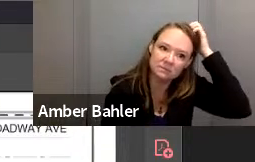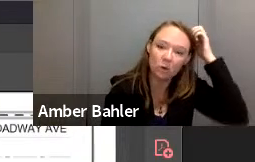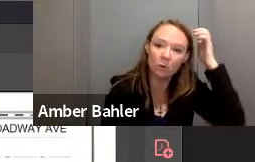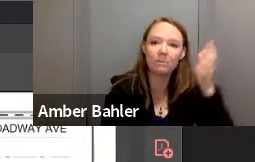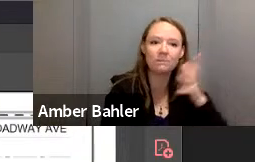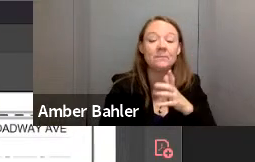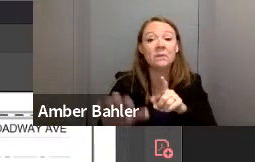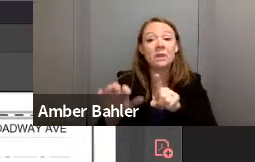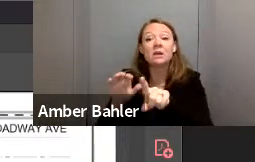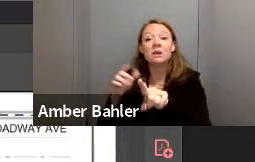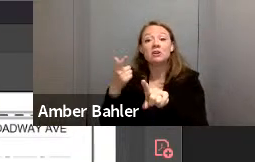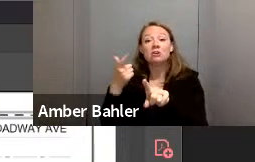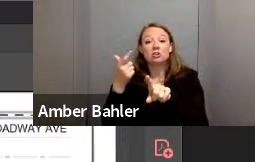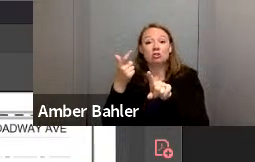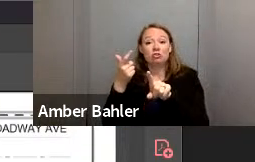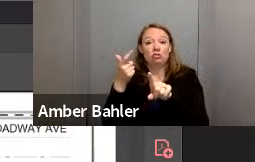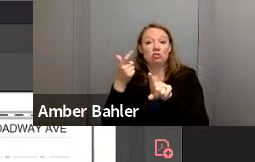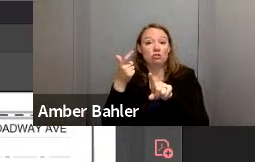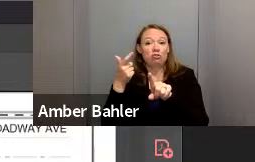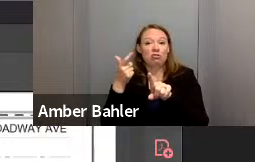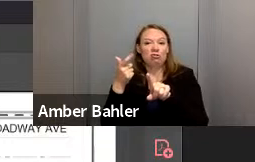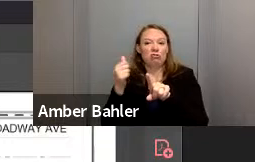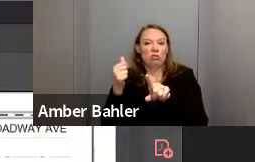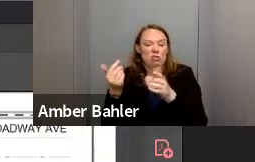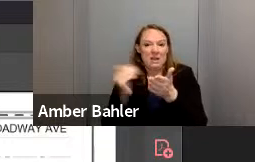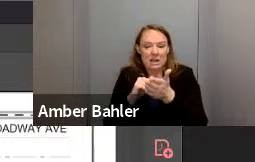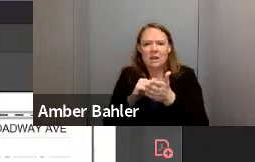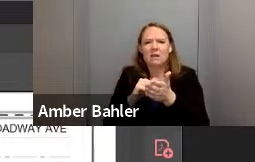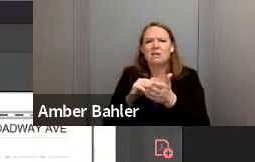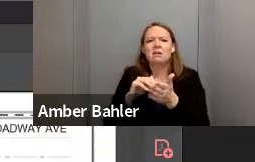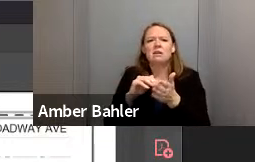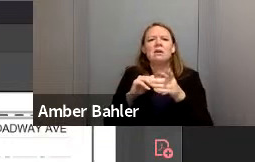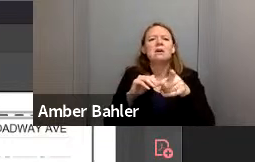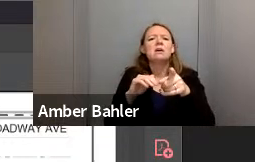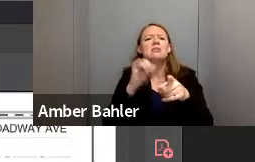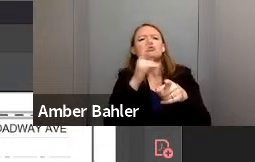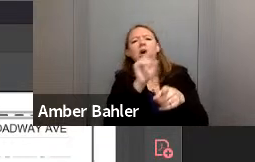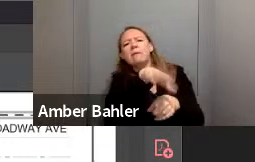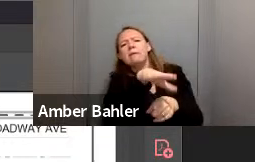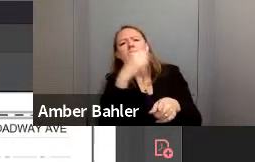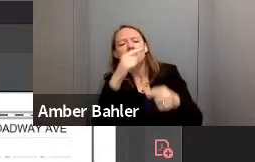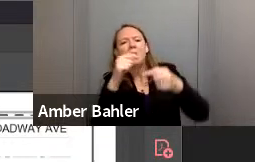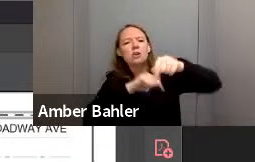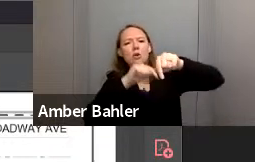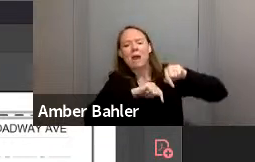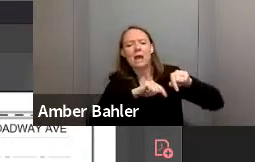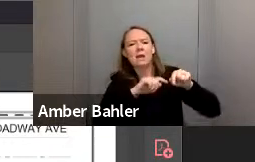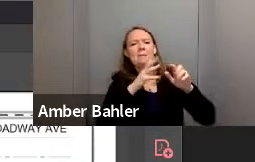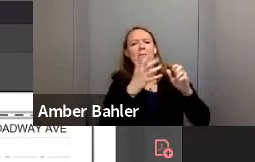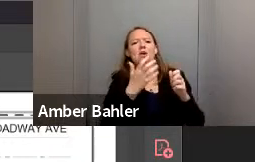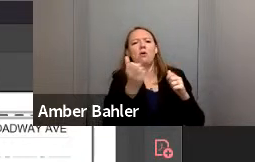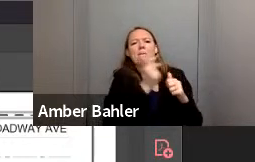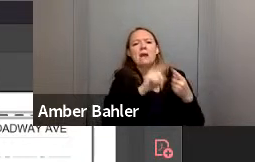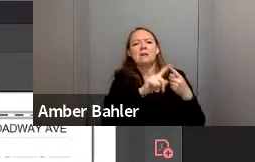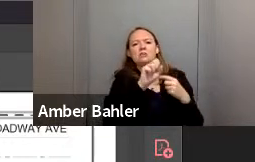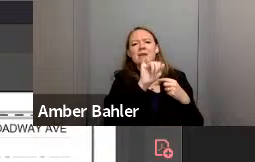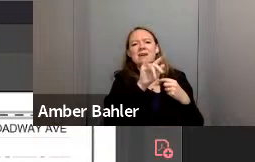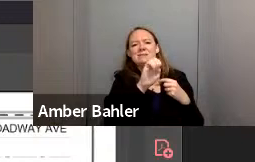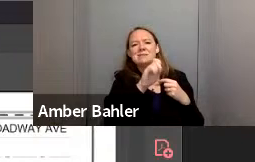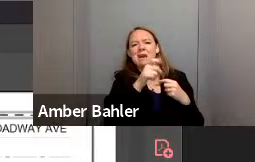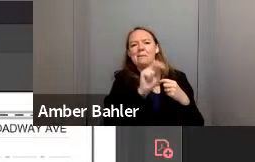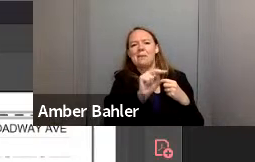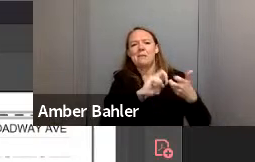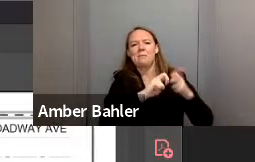John, this is Georgia again. My apologies. Can you go back and zoom in? Well, I'm going to reference back to the site plan issue that we were talking